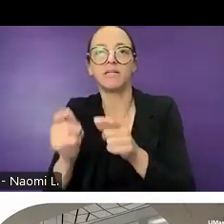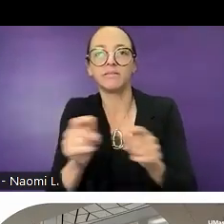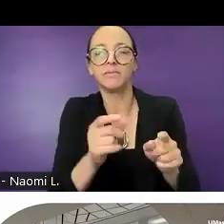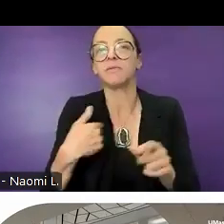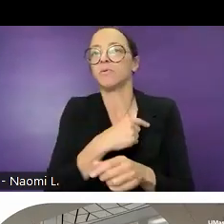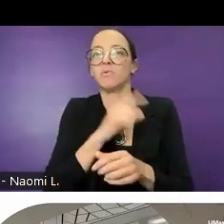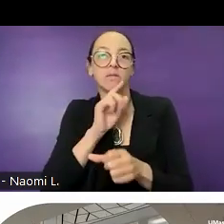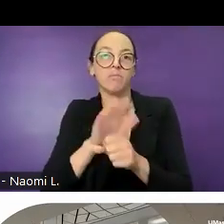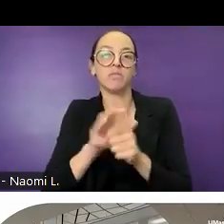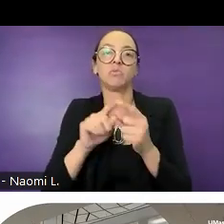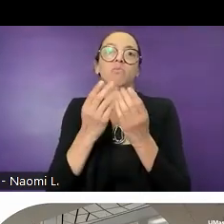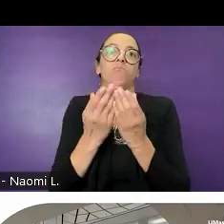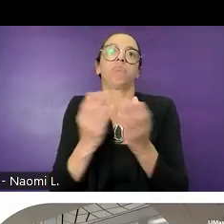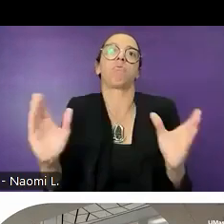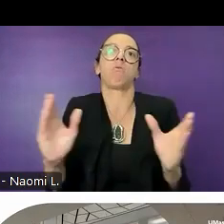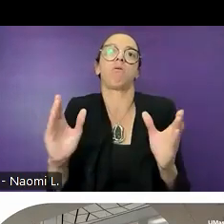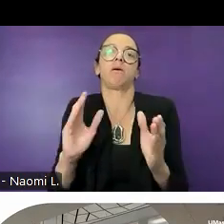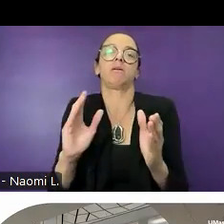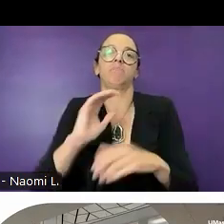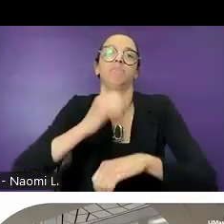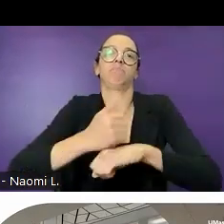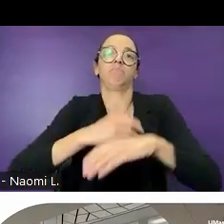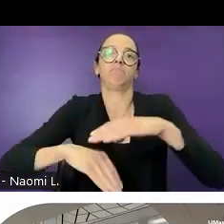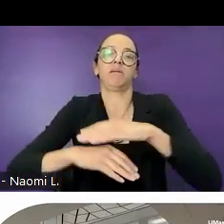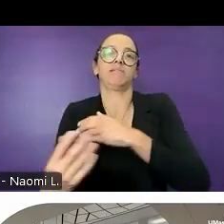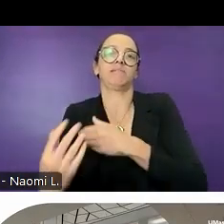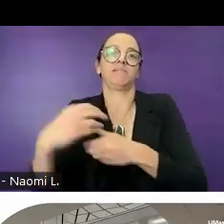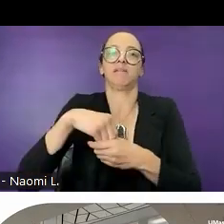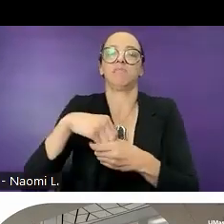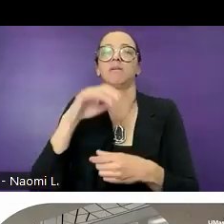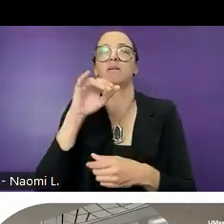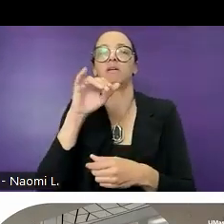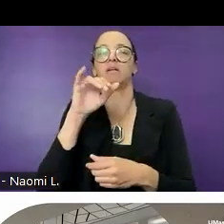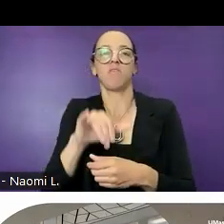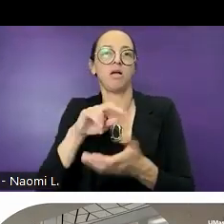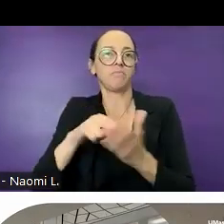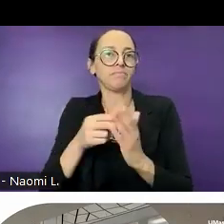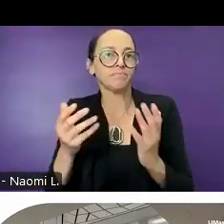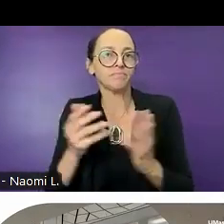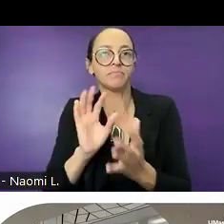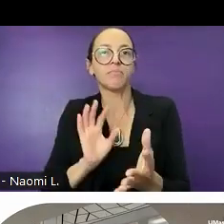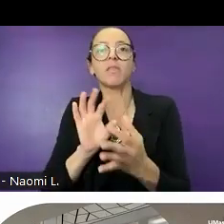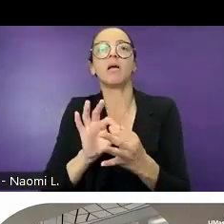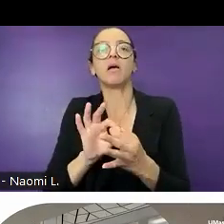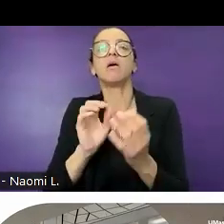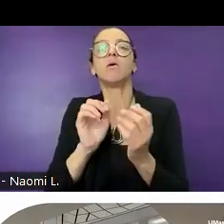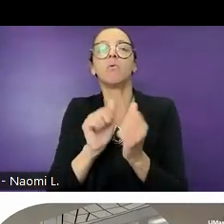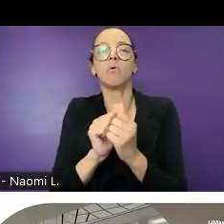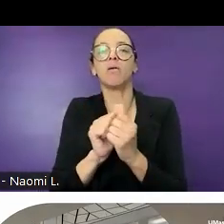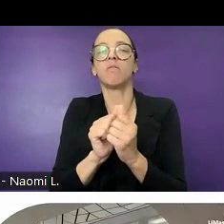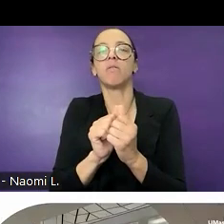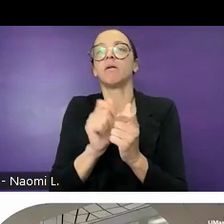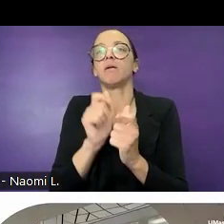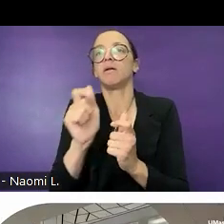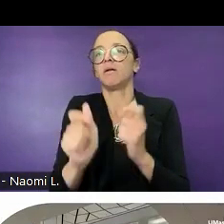this includes such things as connecting with master plan related stakeholder groups and